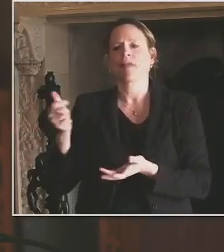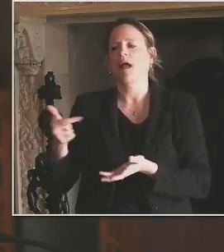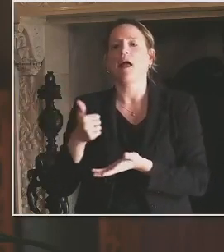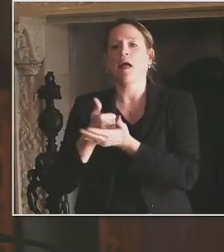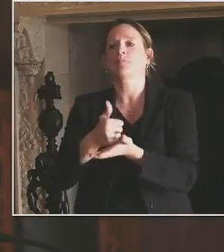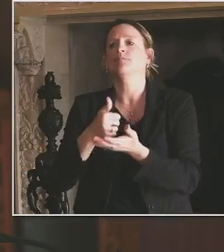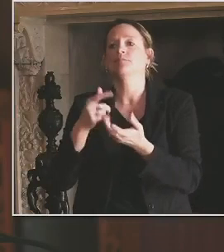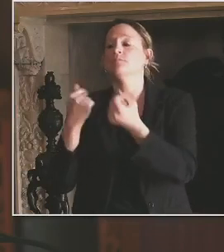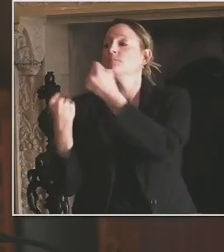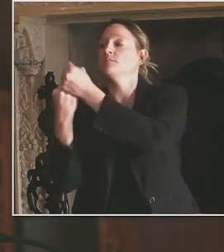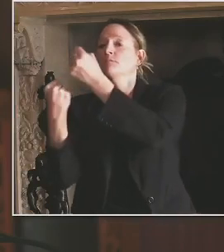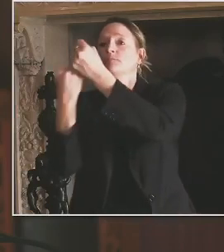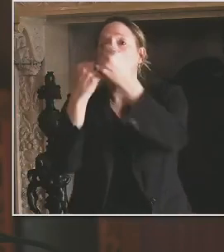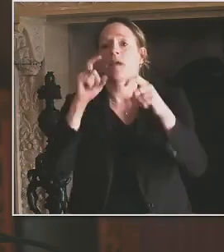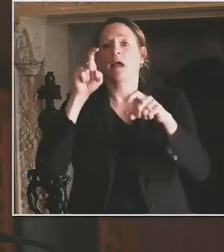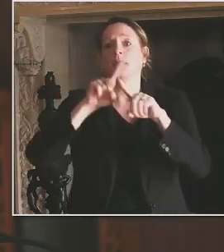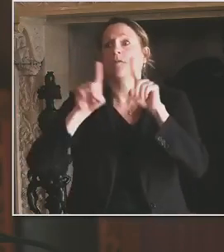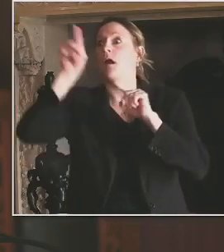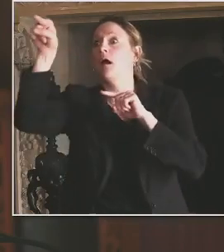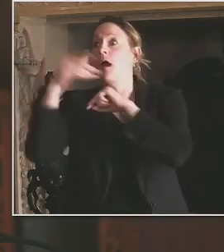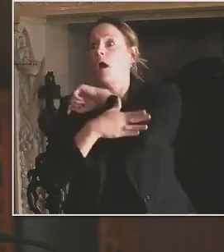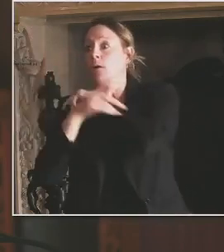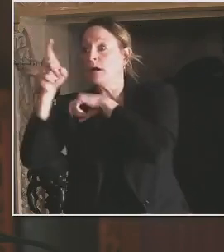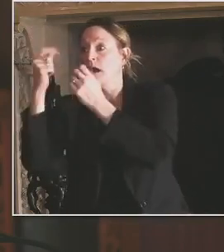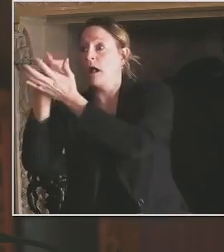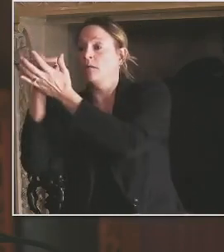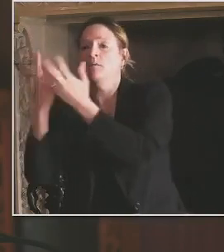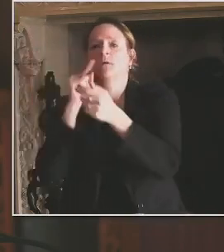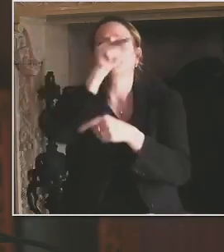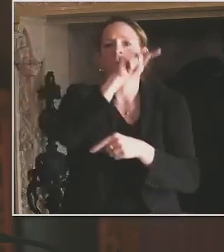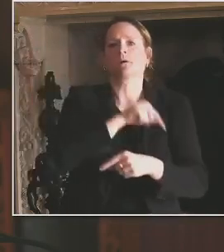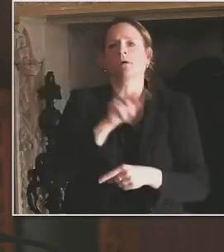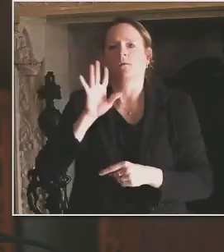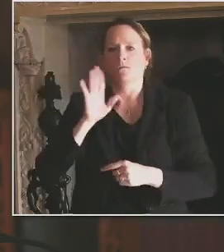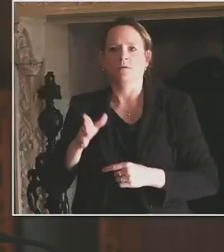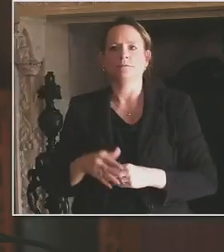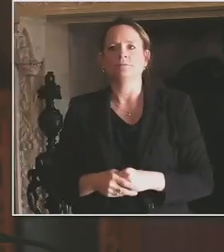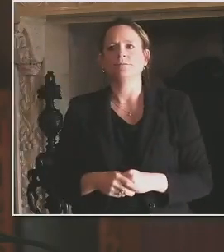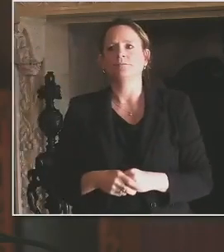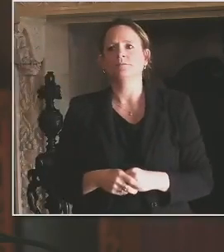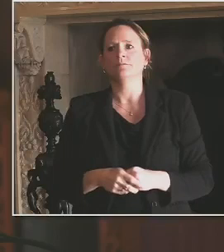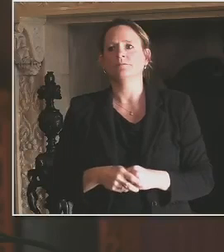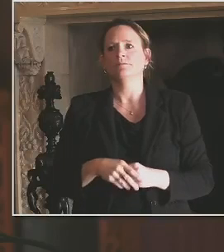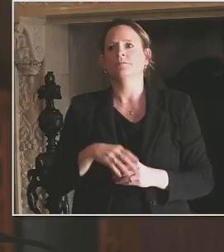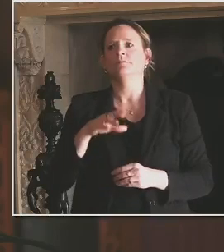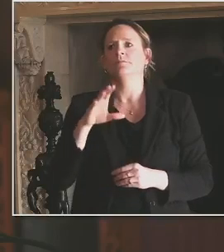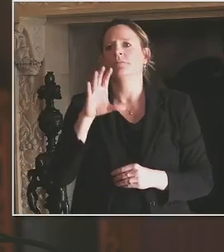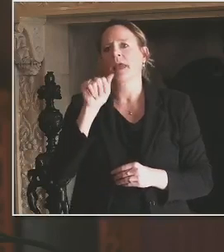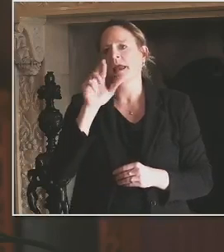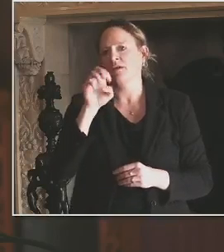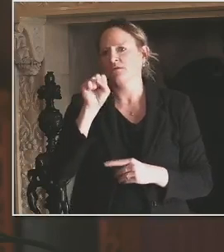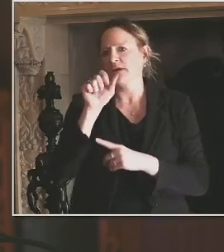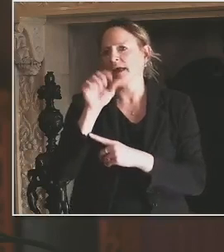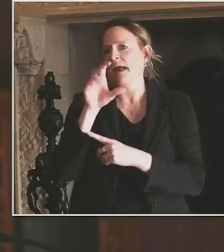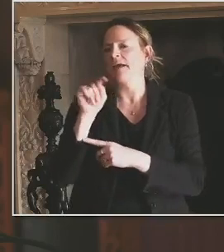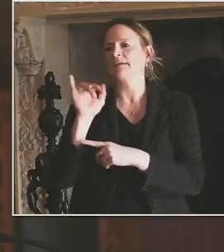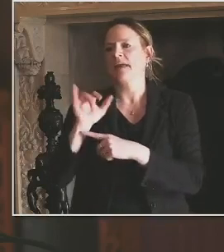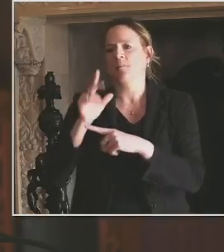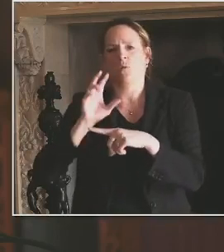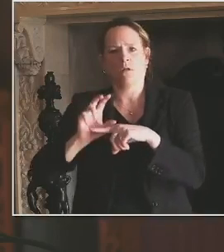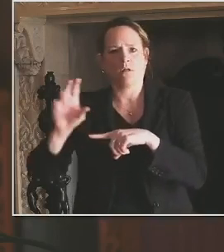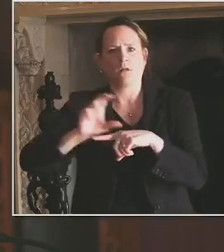happening at the local level. We also did, through the CARES Act, provide money to locals to bulk up their